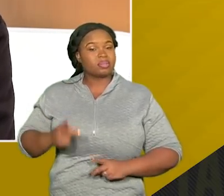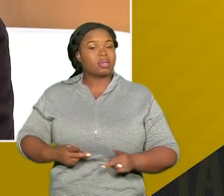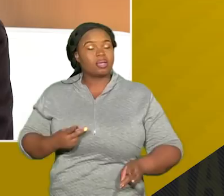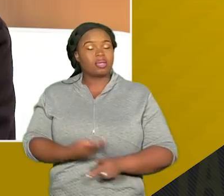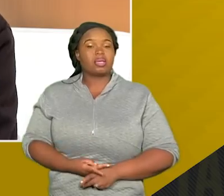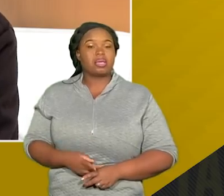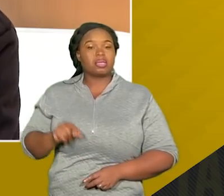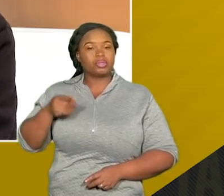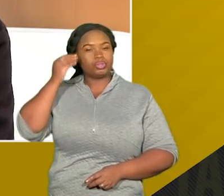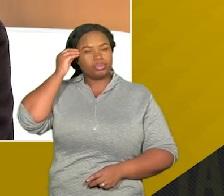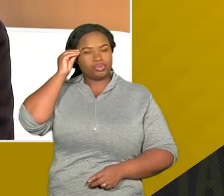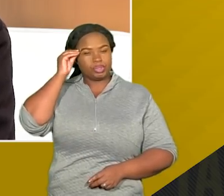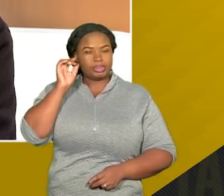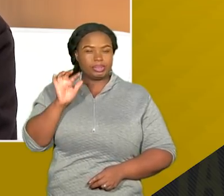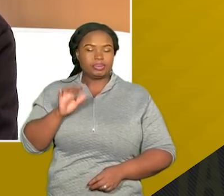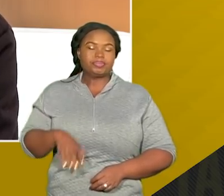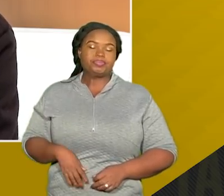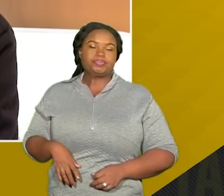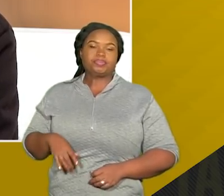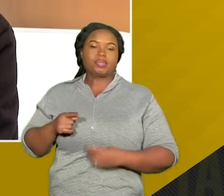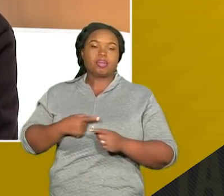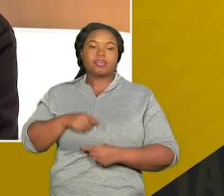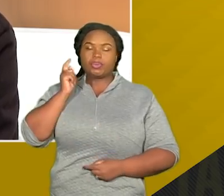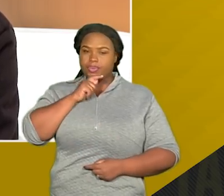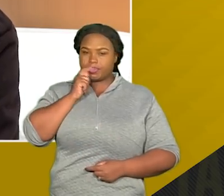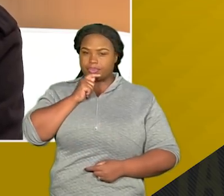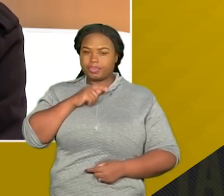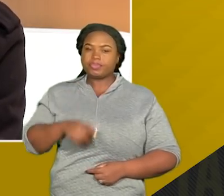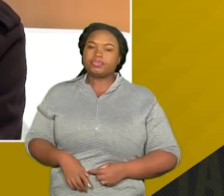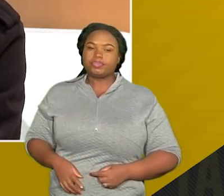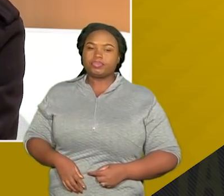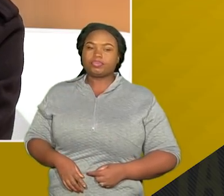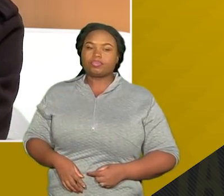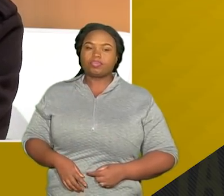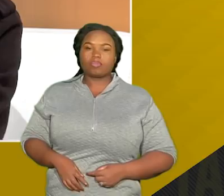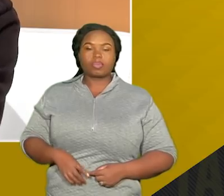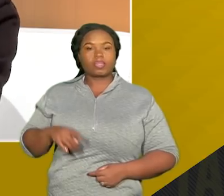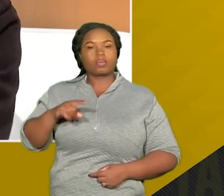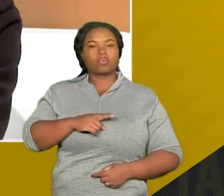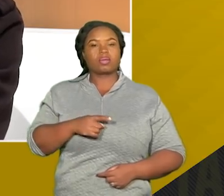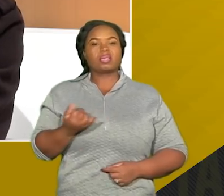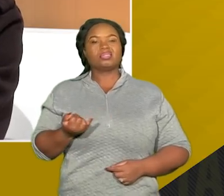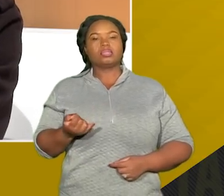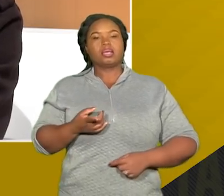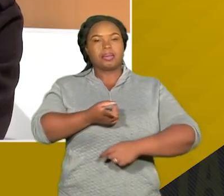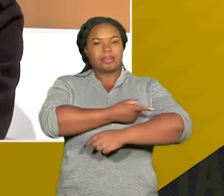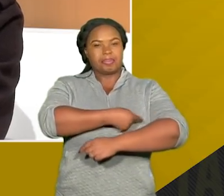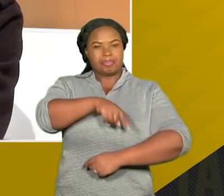part in this thing of witchcraft. Because witchcraft, since it's a power